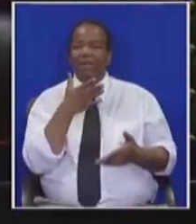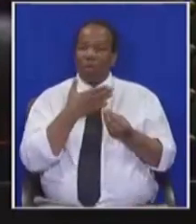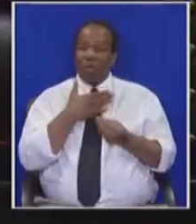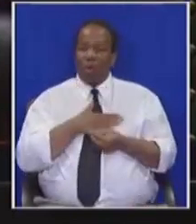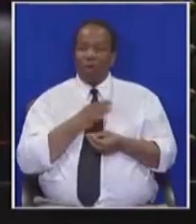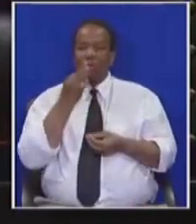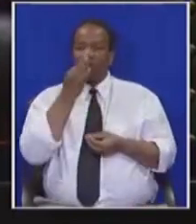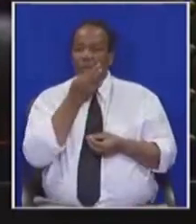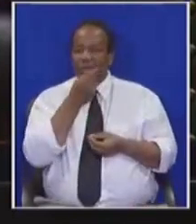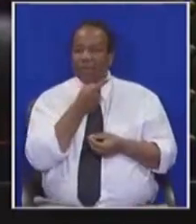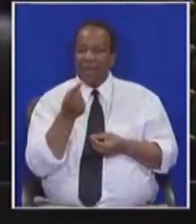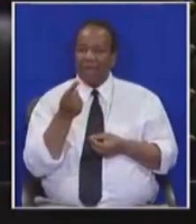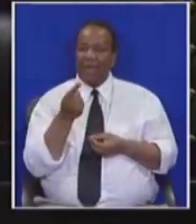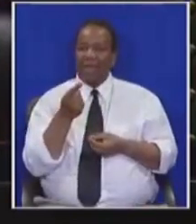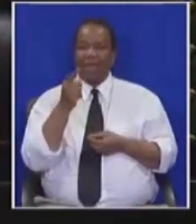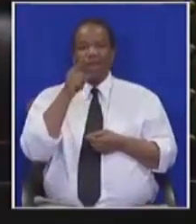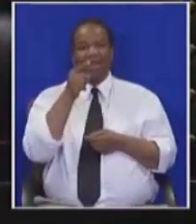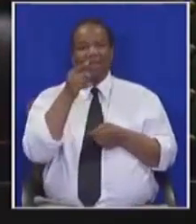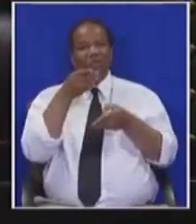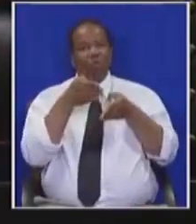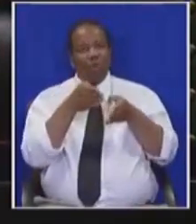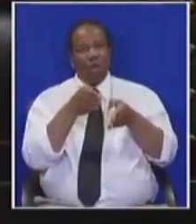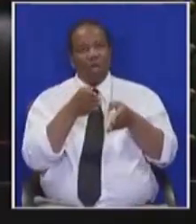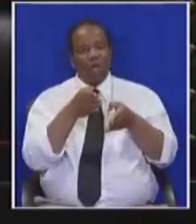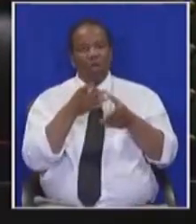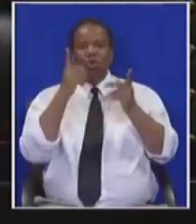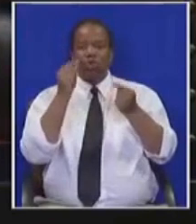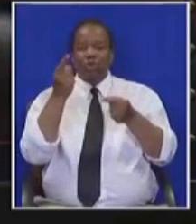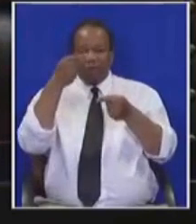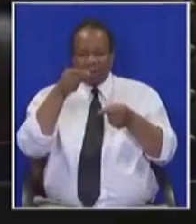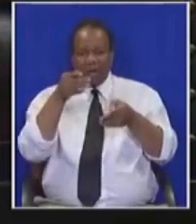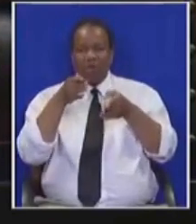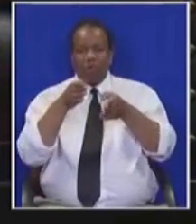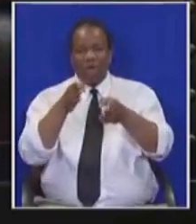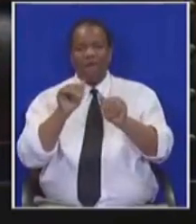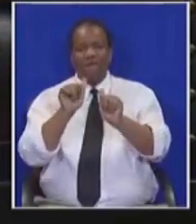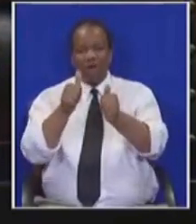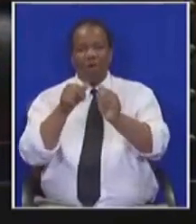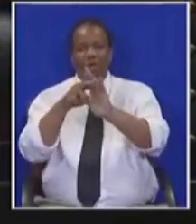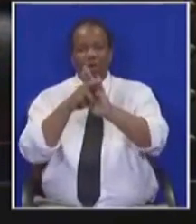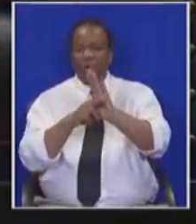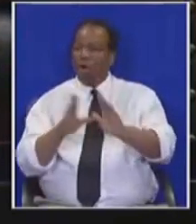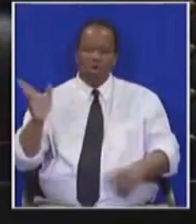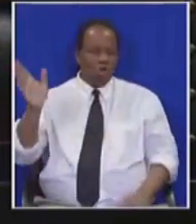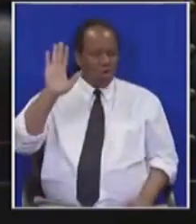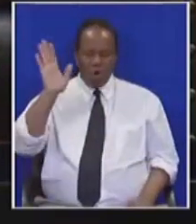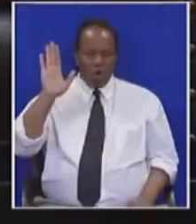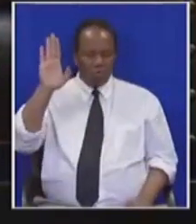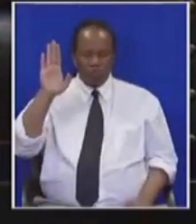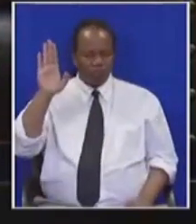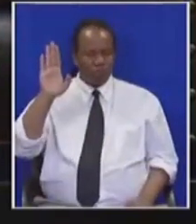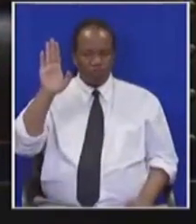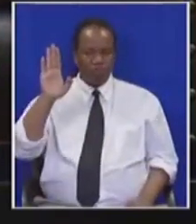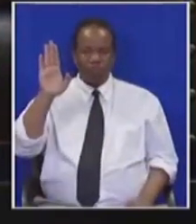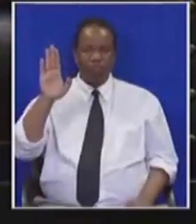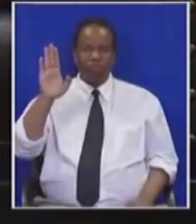the nature that she is raising, she must do it correctly according to the rules. Speaker, the point of order honorable was on Mente, reference